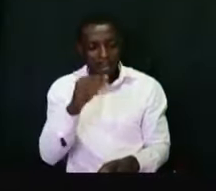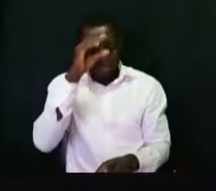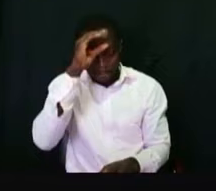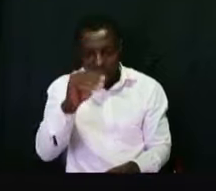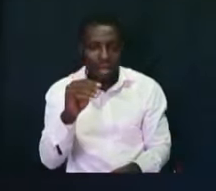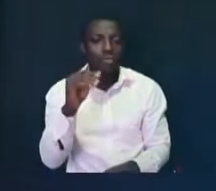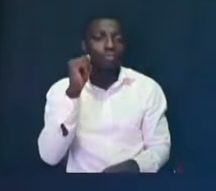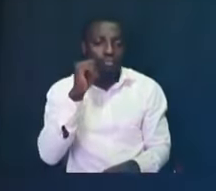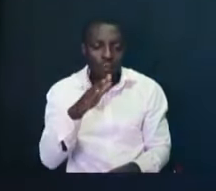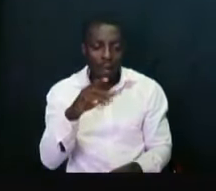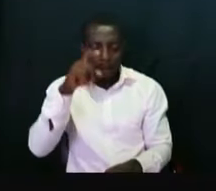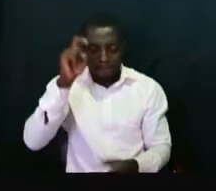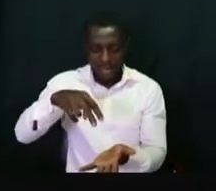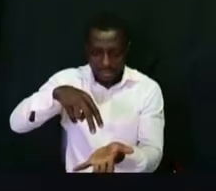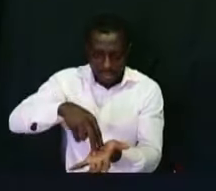women.